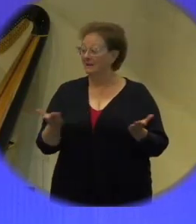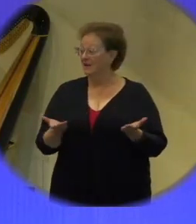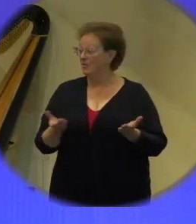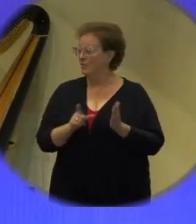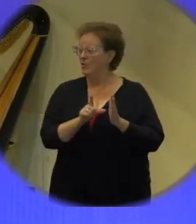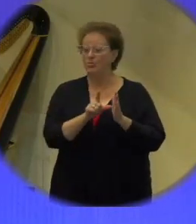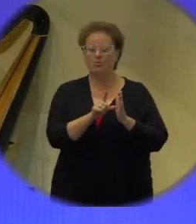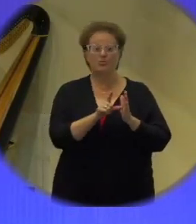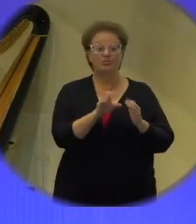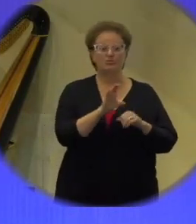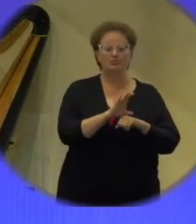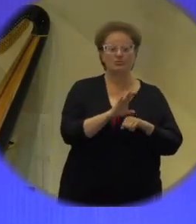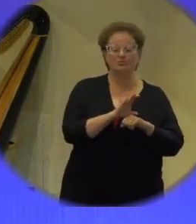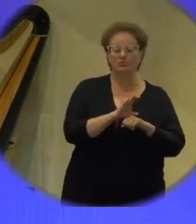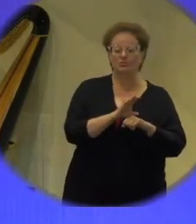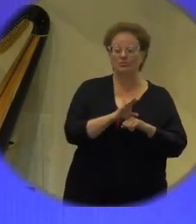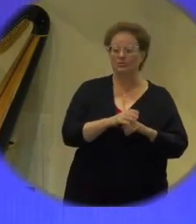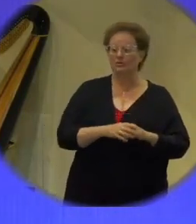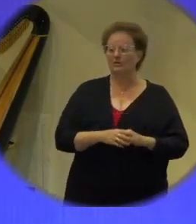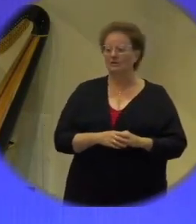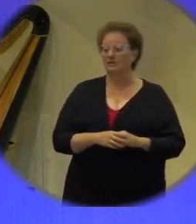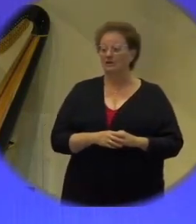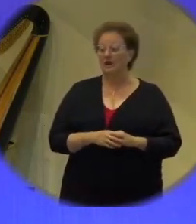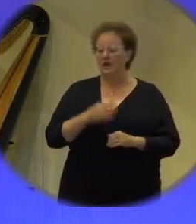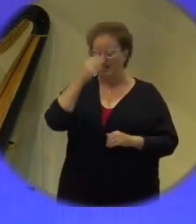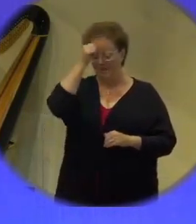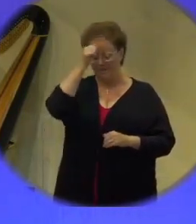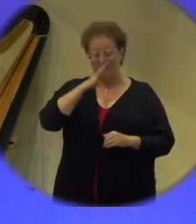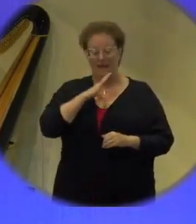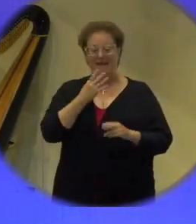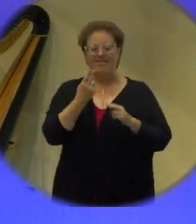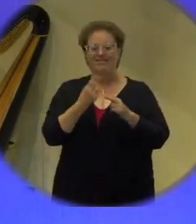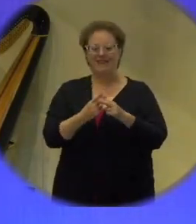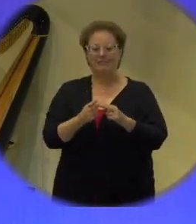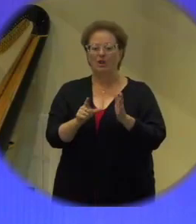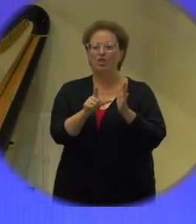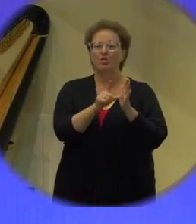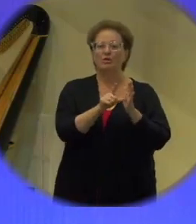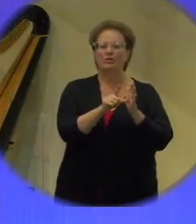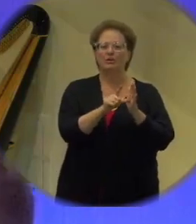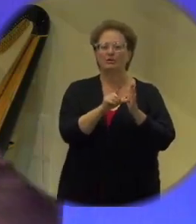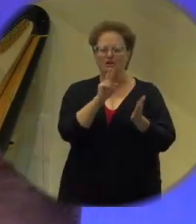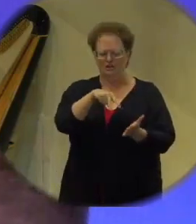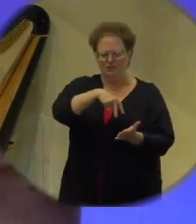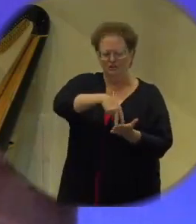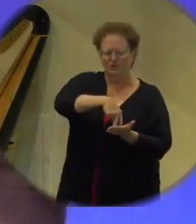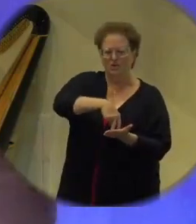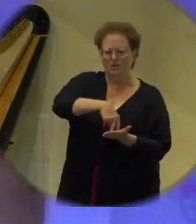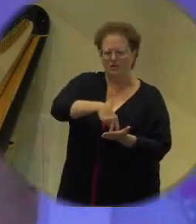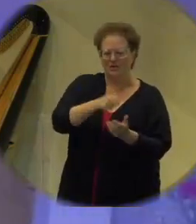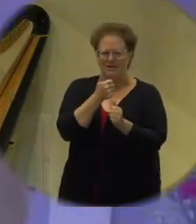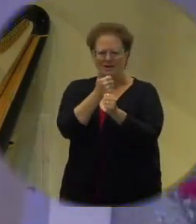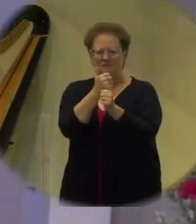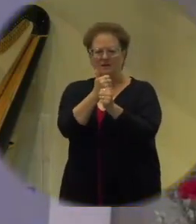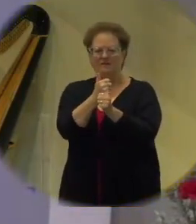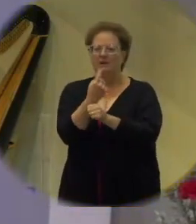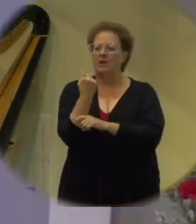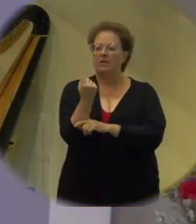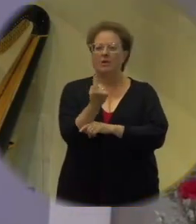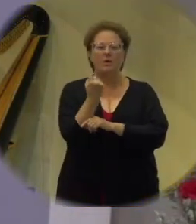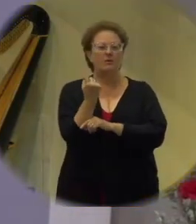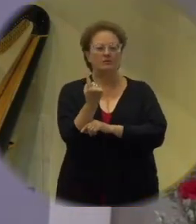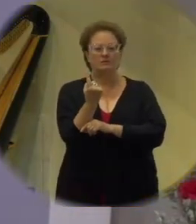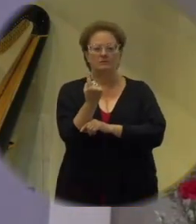church, and there's this guy named Luther who stood up by himself one time, too. Same kind of